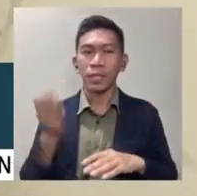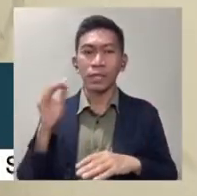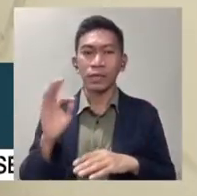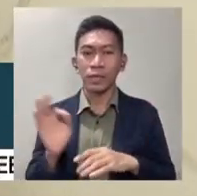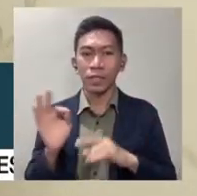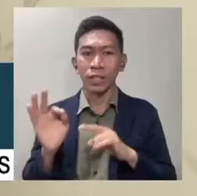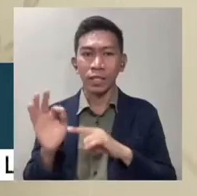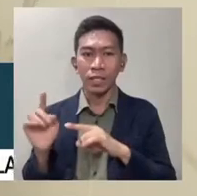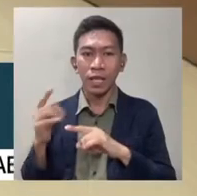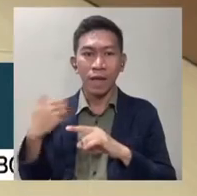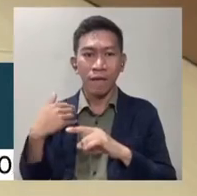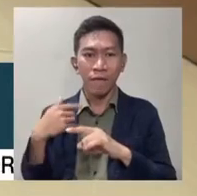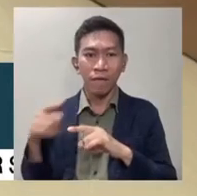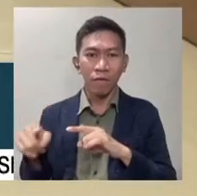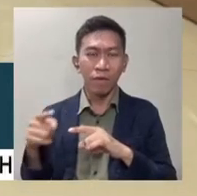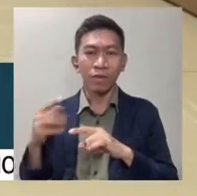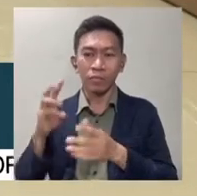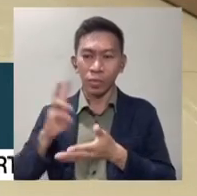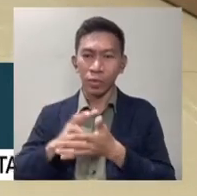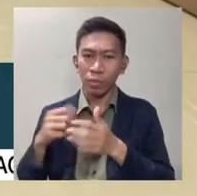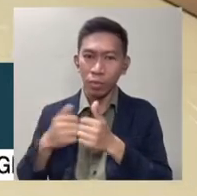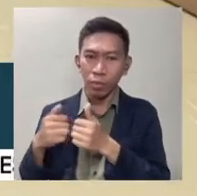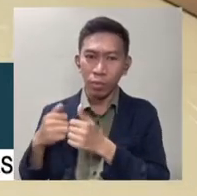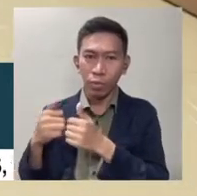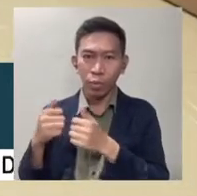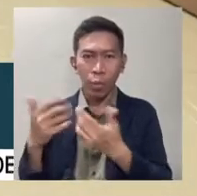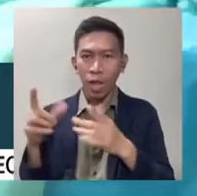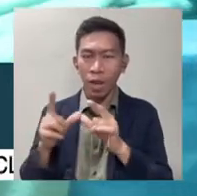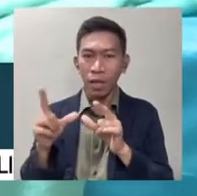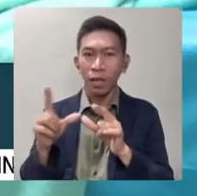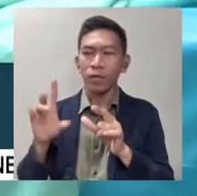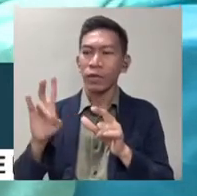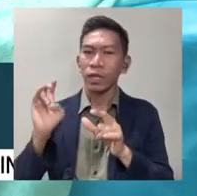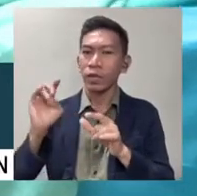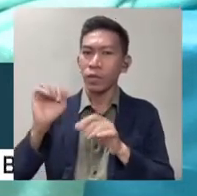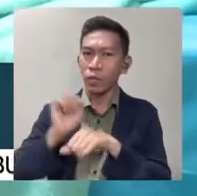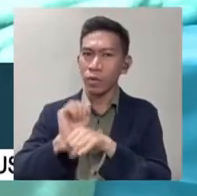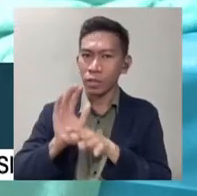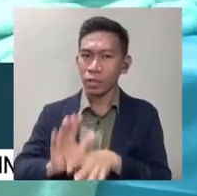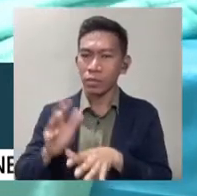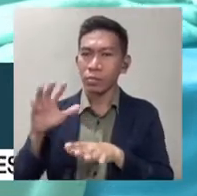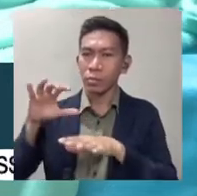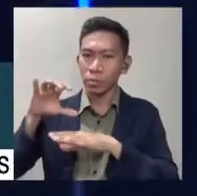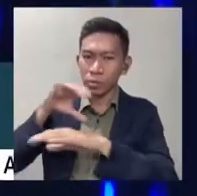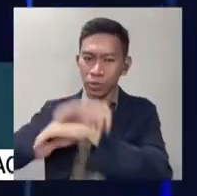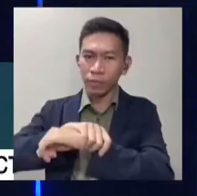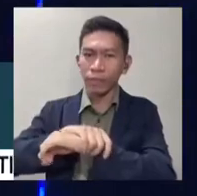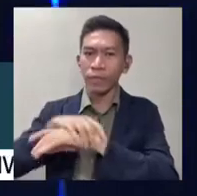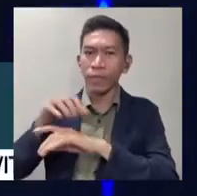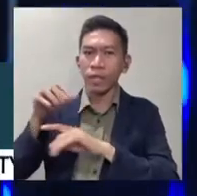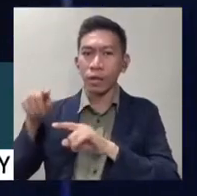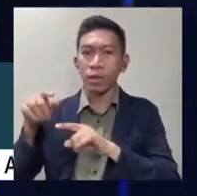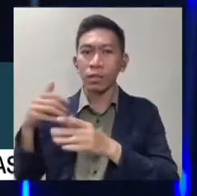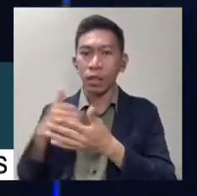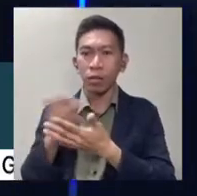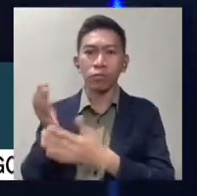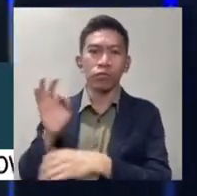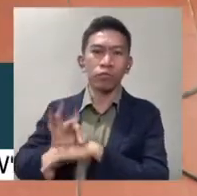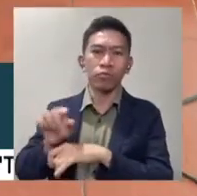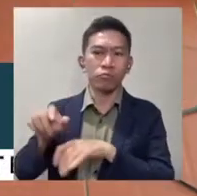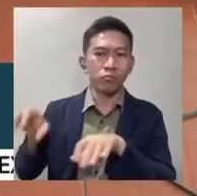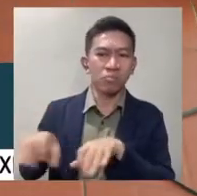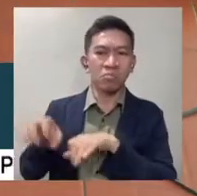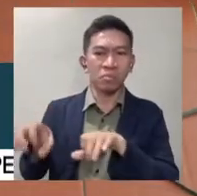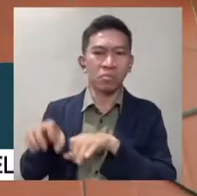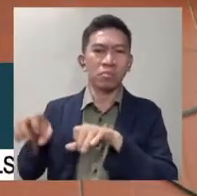unlicensed gaming hub, over 700 workers were apprehended, with some claiming they were forced to work against their will. Police say these